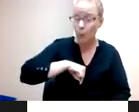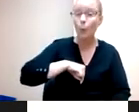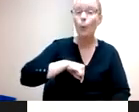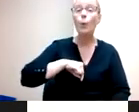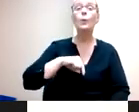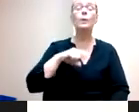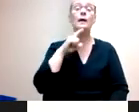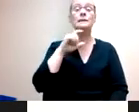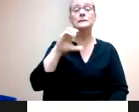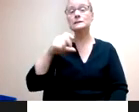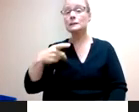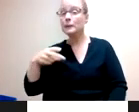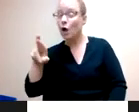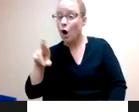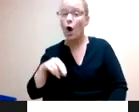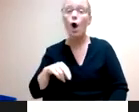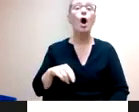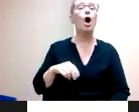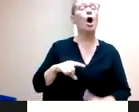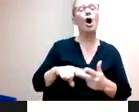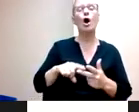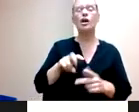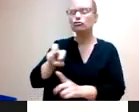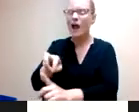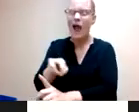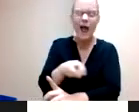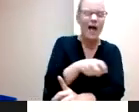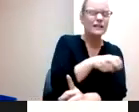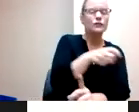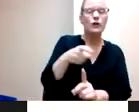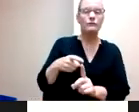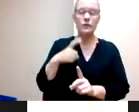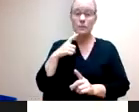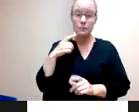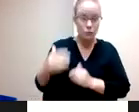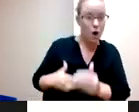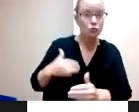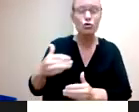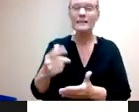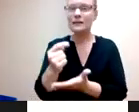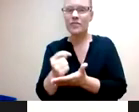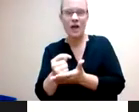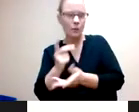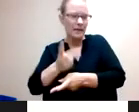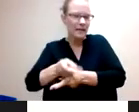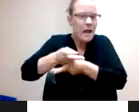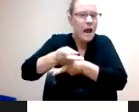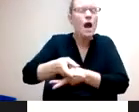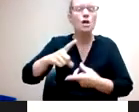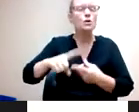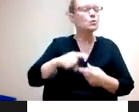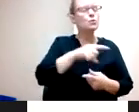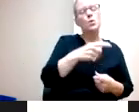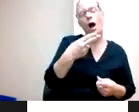from aggressive care to comfort measures. It was written by a hospital chaplain who said, someone's got to write a